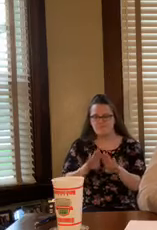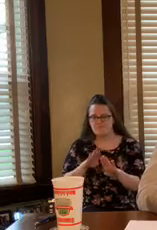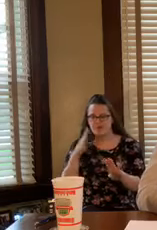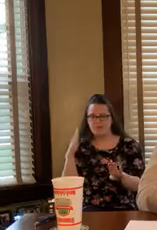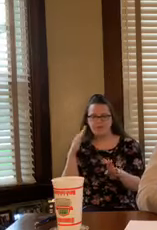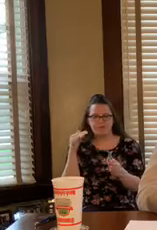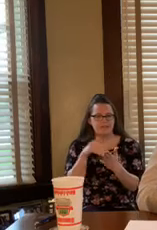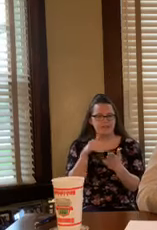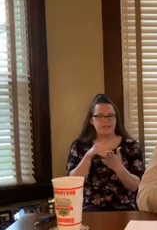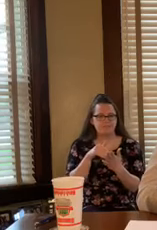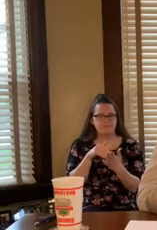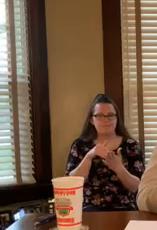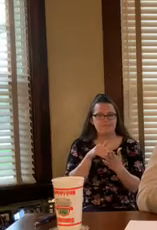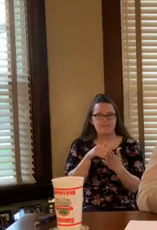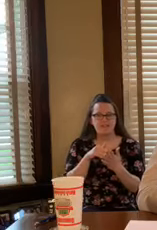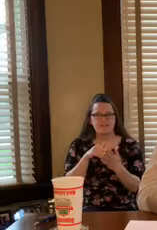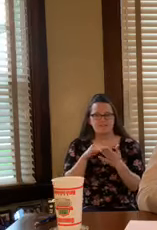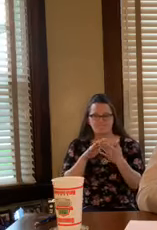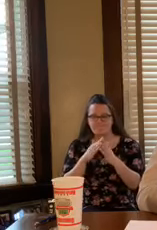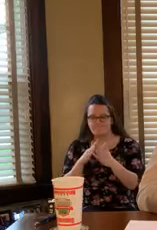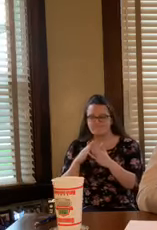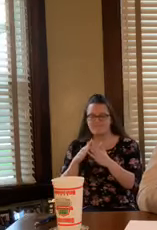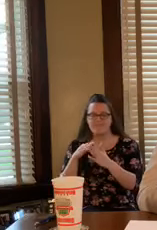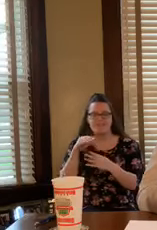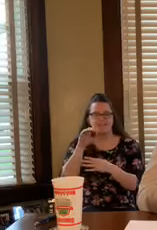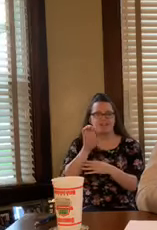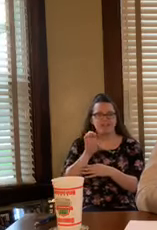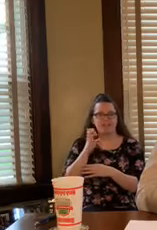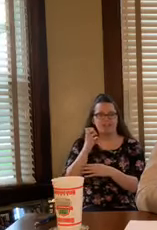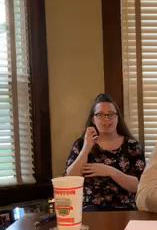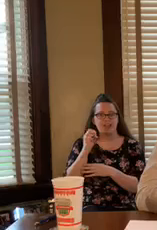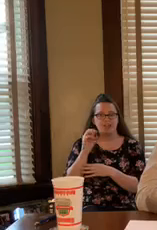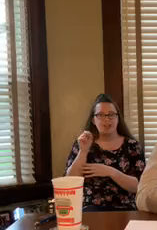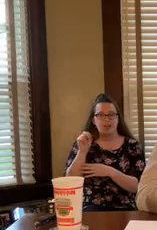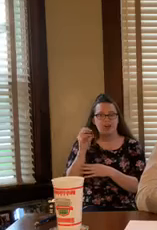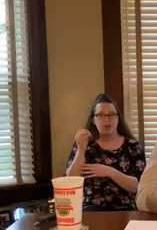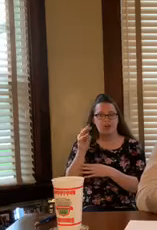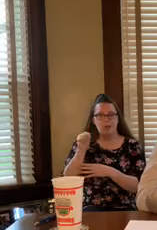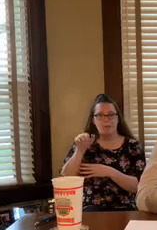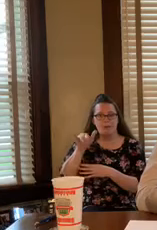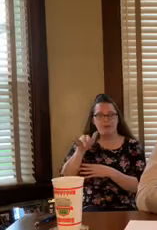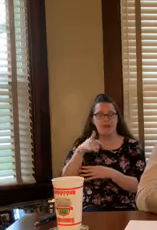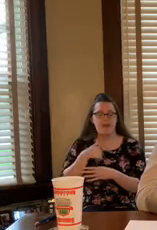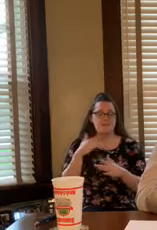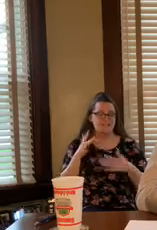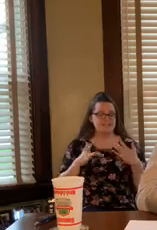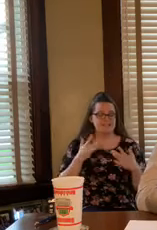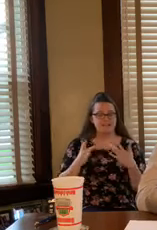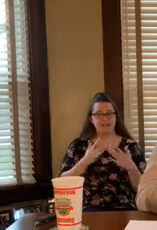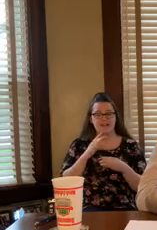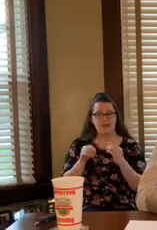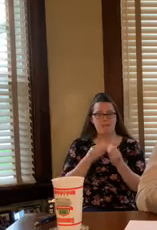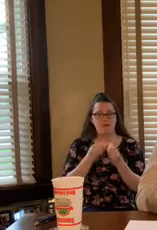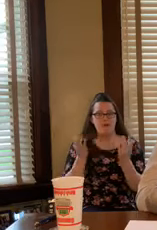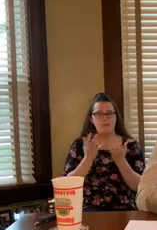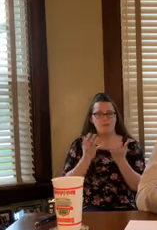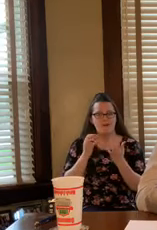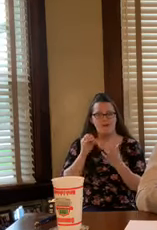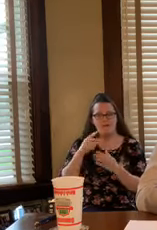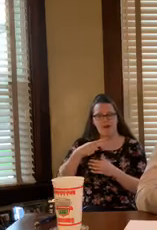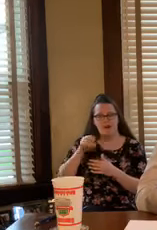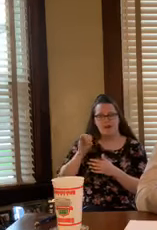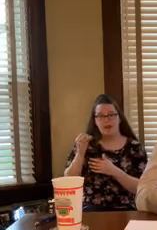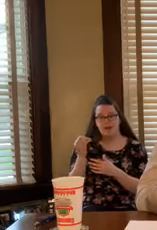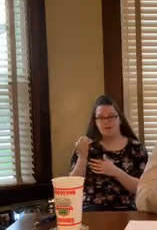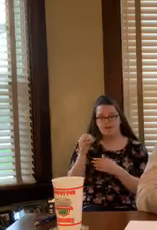very excited about it. I'm very, very excited about the path that we're on in Ohio. I am 100% behind